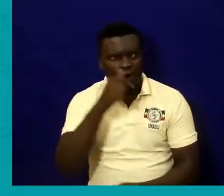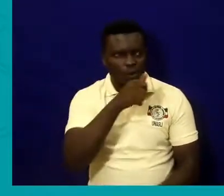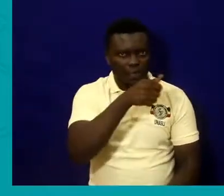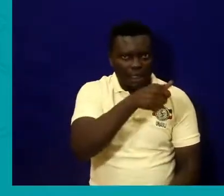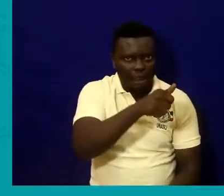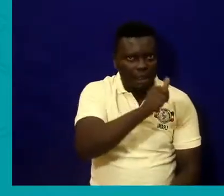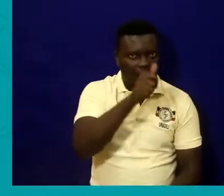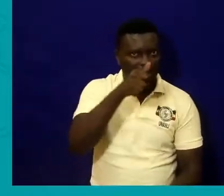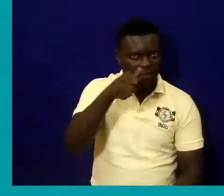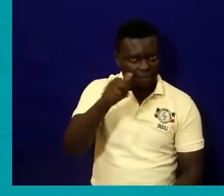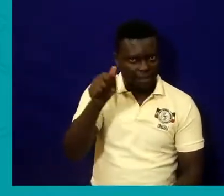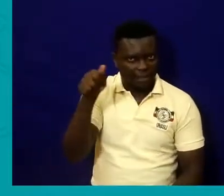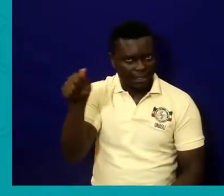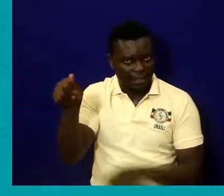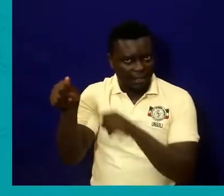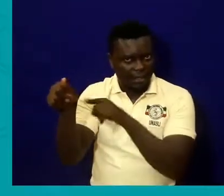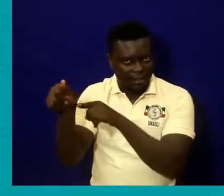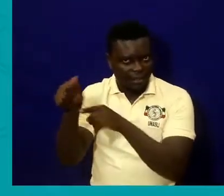for each